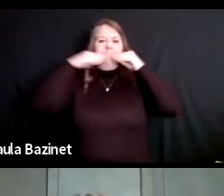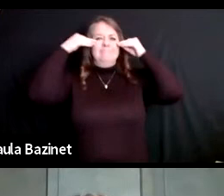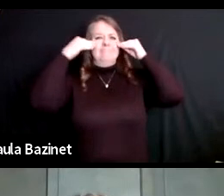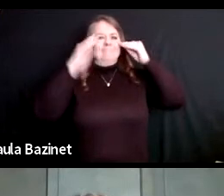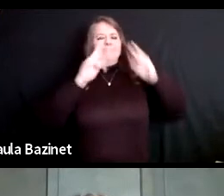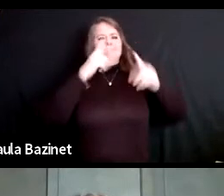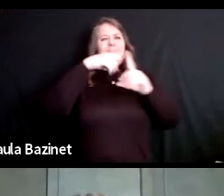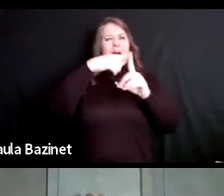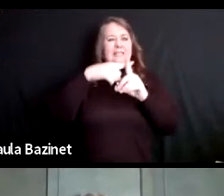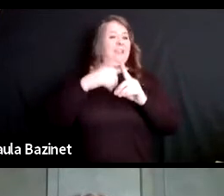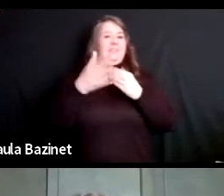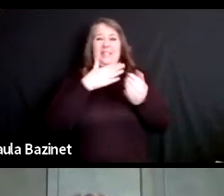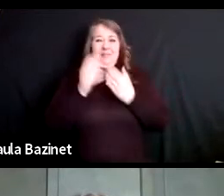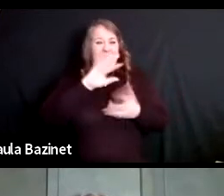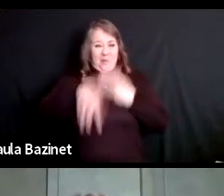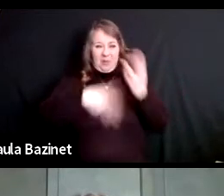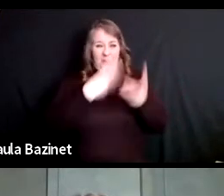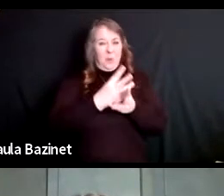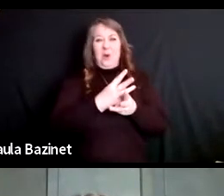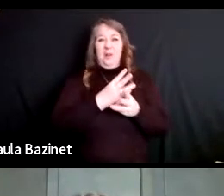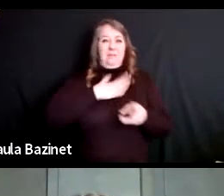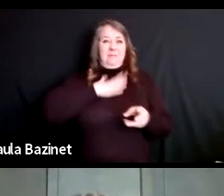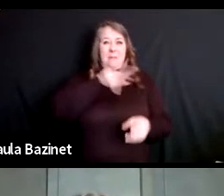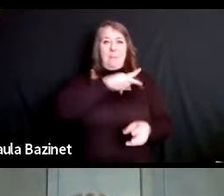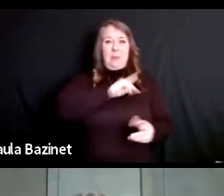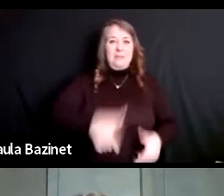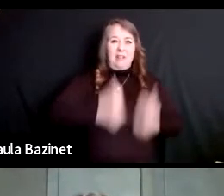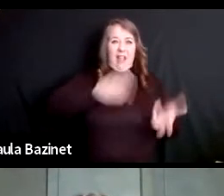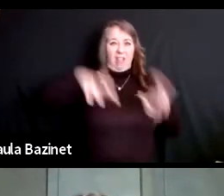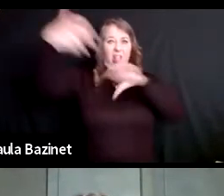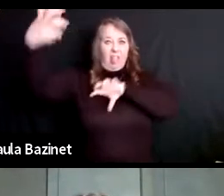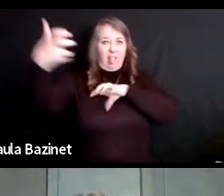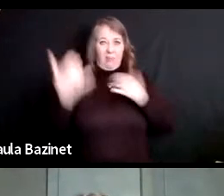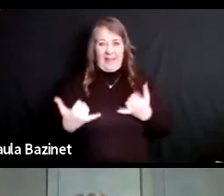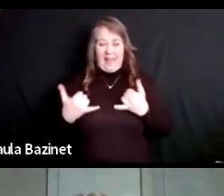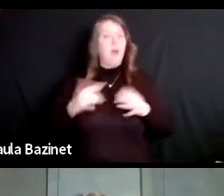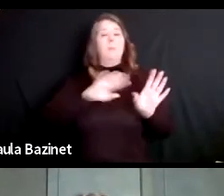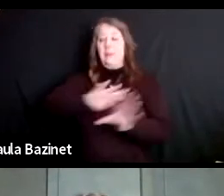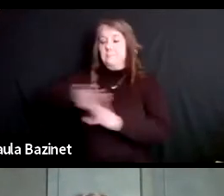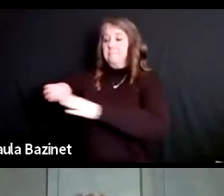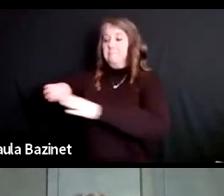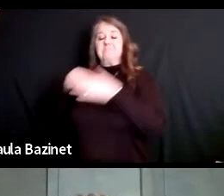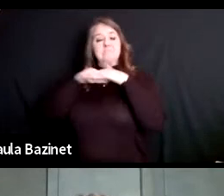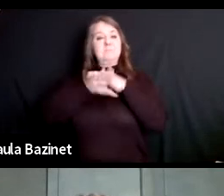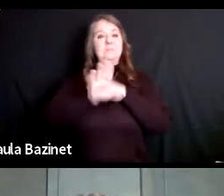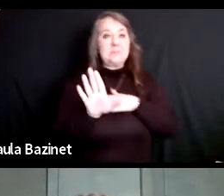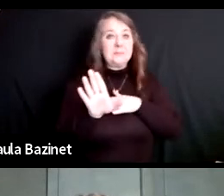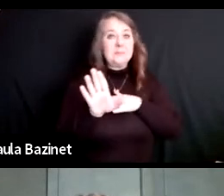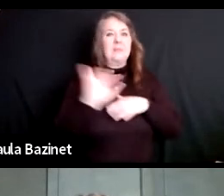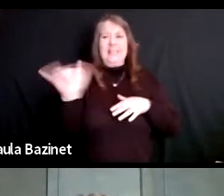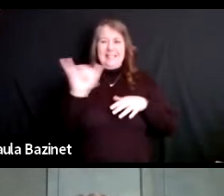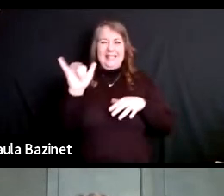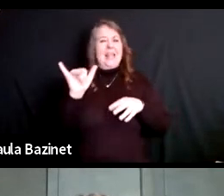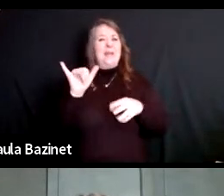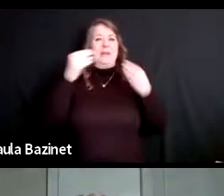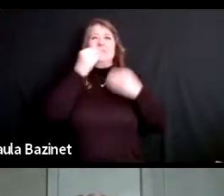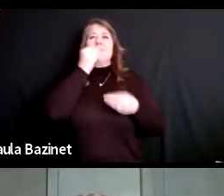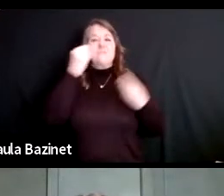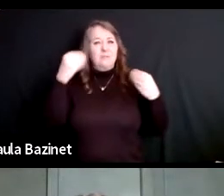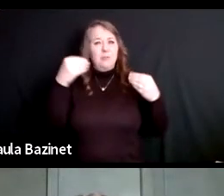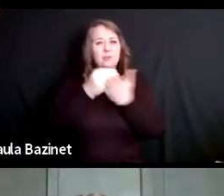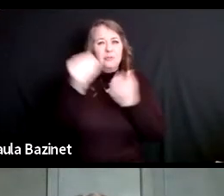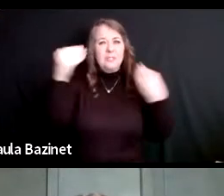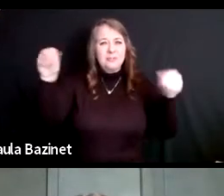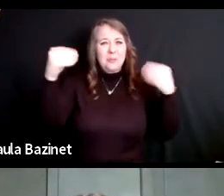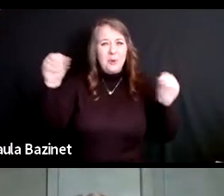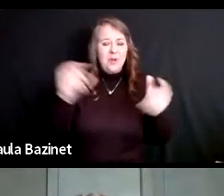my personal life happens to be crazy at the moment. Just like medical professionals and grocery store workers, teachers are essential, because who else educated the